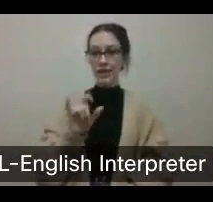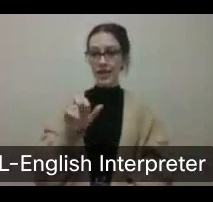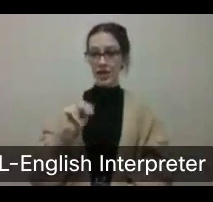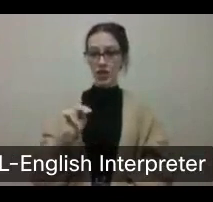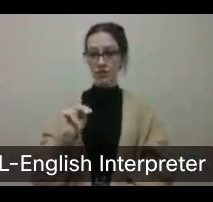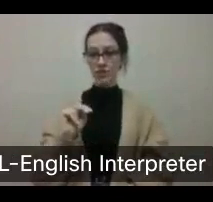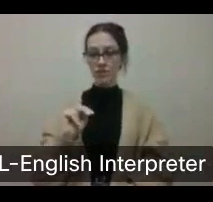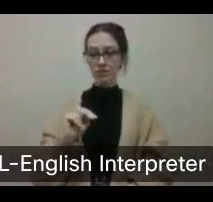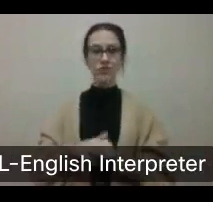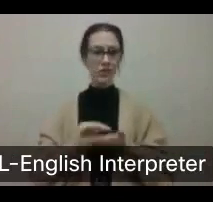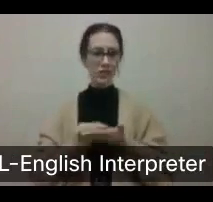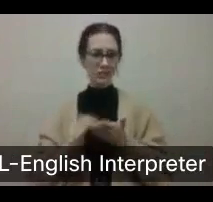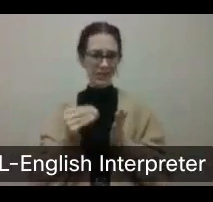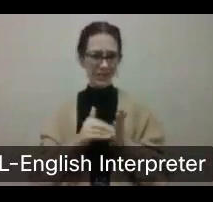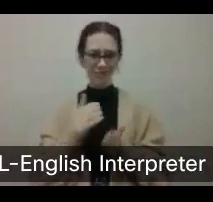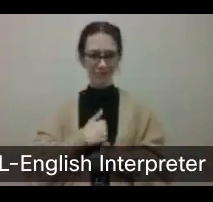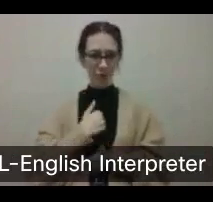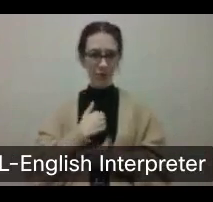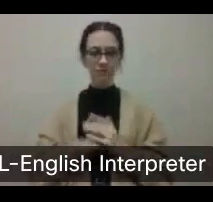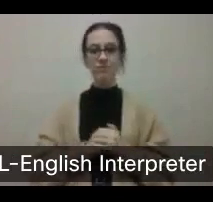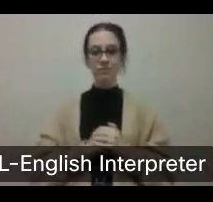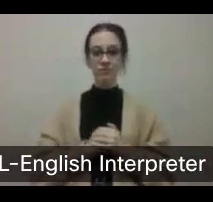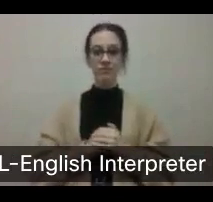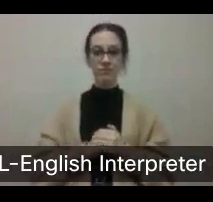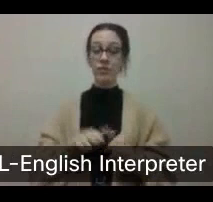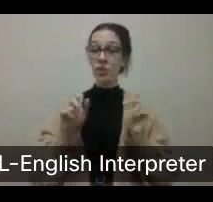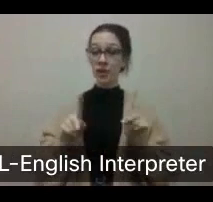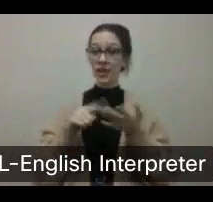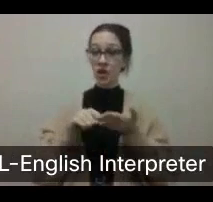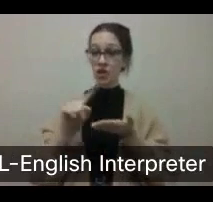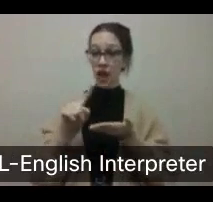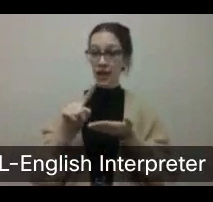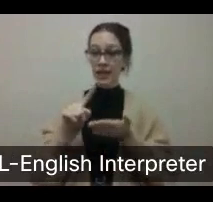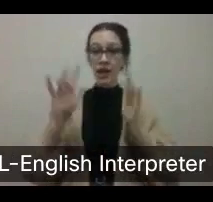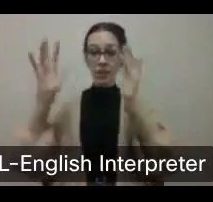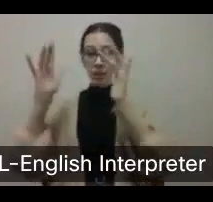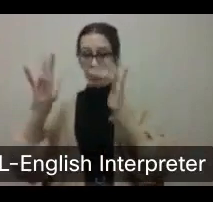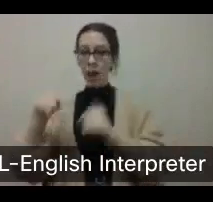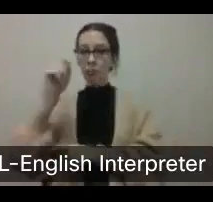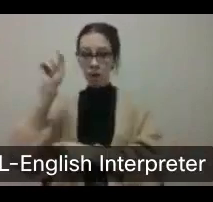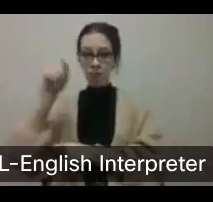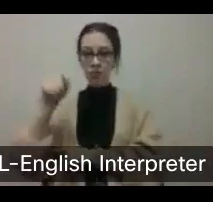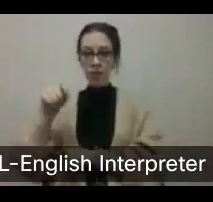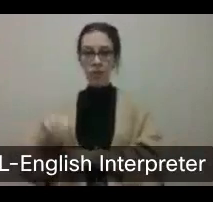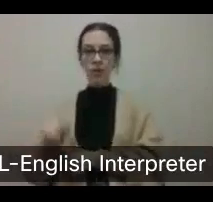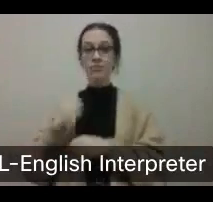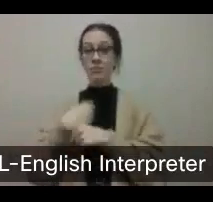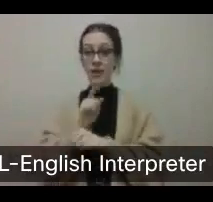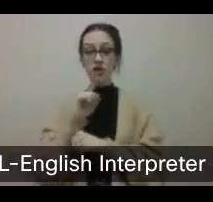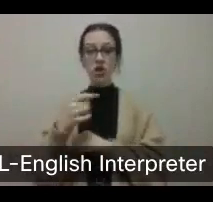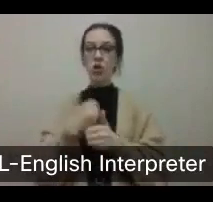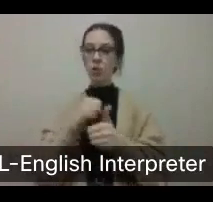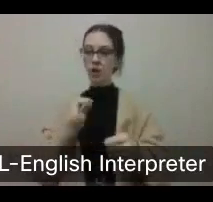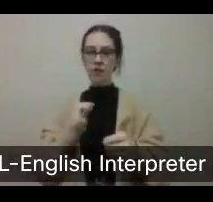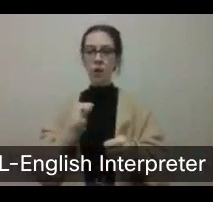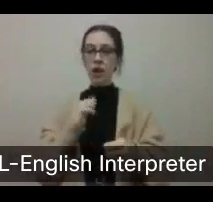All right, so by checking, we can make sure that we've avoided even accidentally plagiarizing, and we've covered ourselves that way.